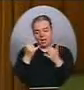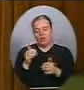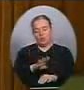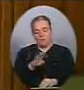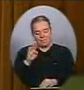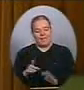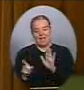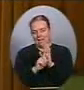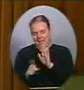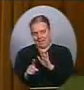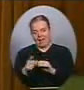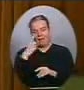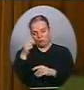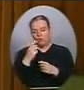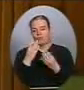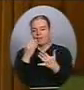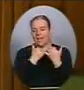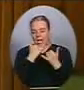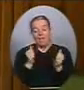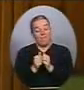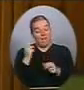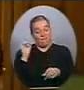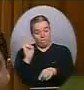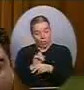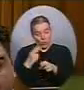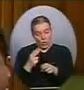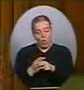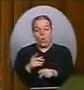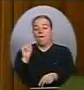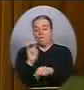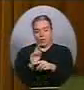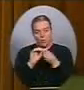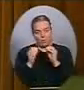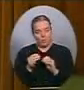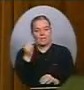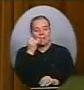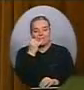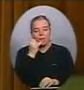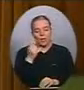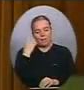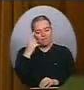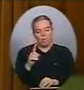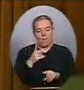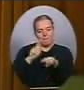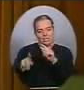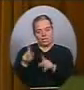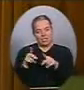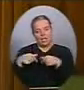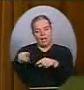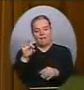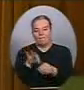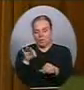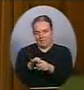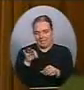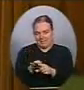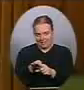number, a phony person, and they attacked and suppressed votes in Guelph. That was the real intent behind them, Mr. Speaker. The Liberal candidate and the Liberal